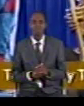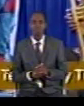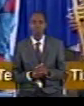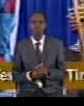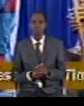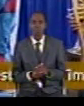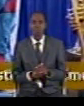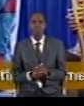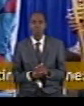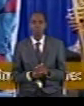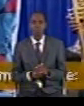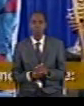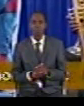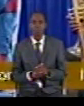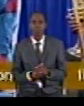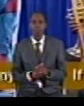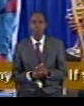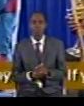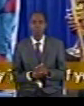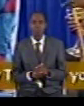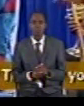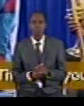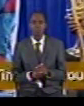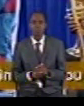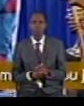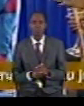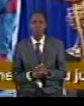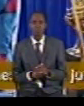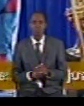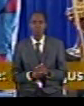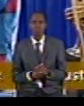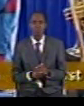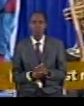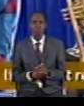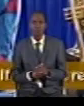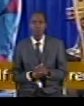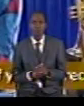Na je bangon duniya na zo da bangon duniya be yi ba